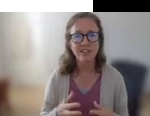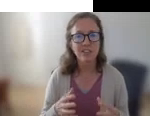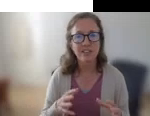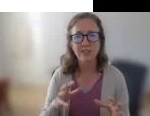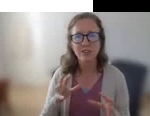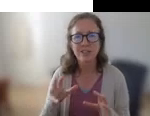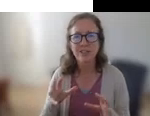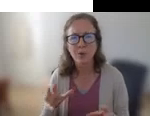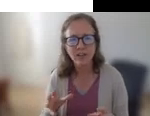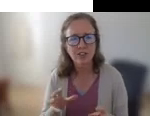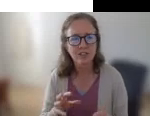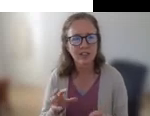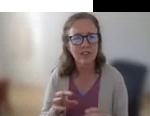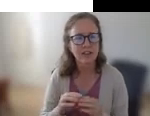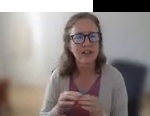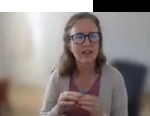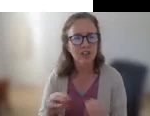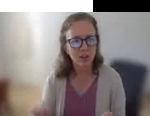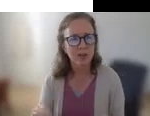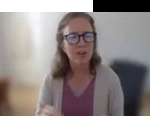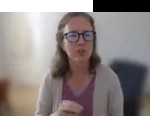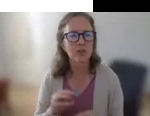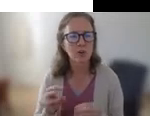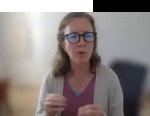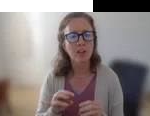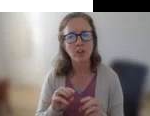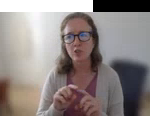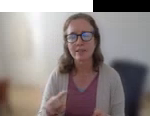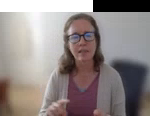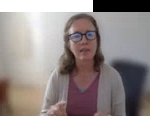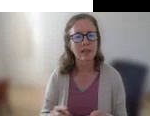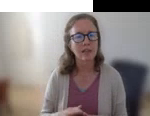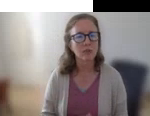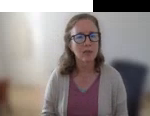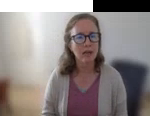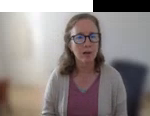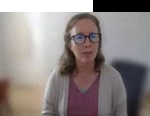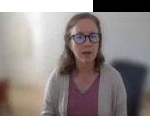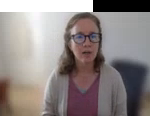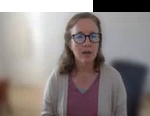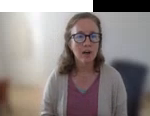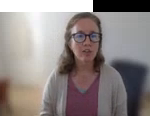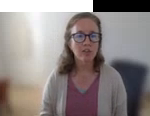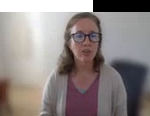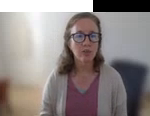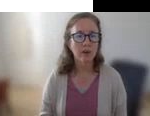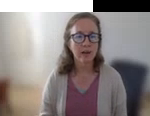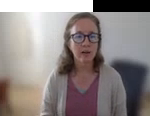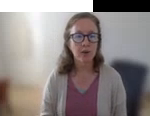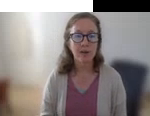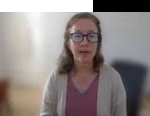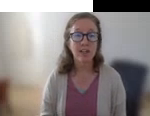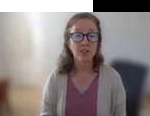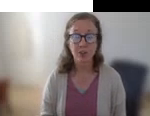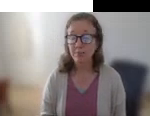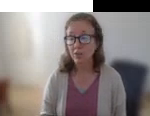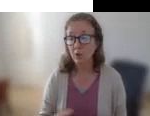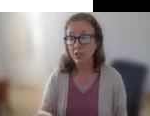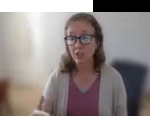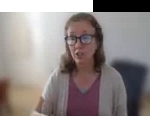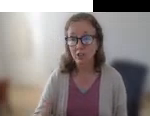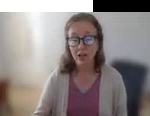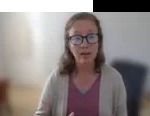appreciated. And just if you didn't quite understand that term that they used or what they used, seeing it can really help. Also, creating